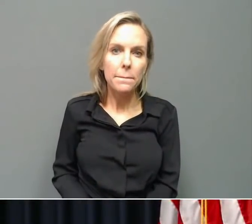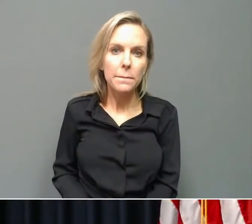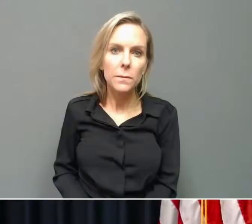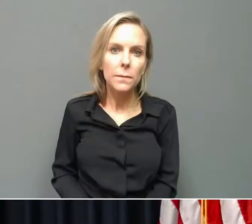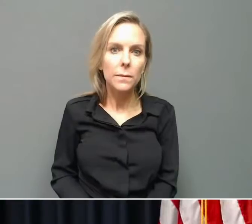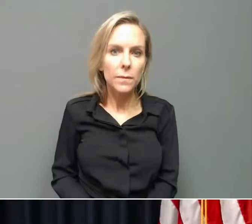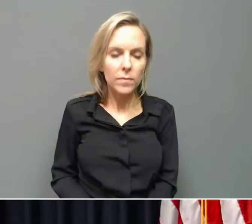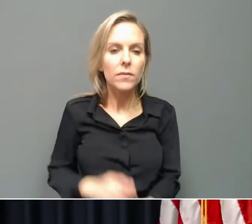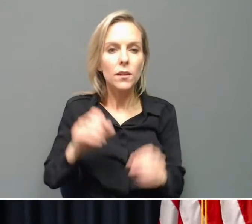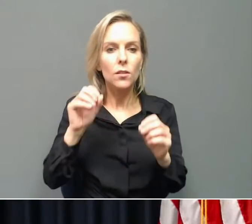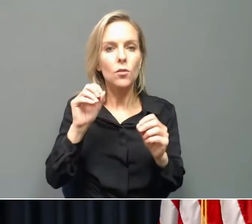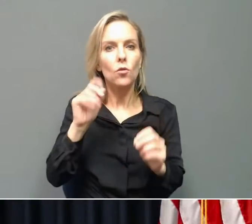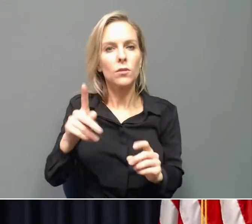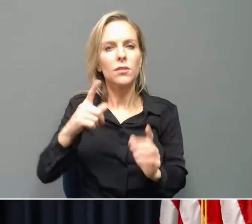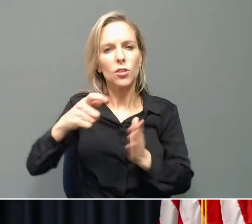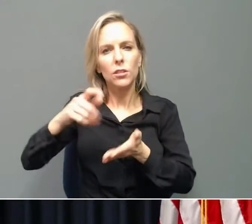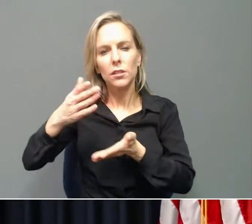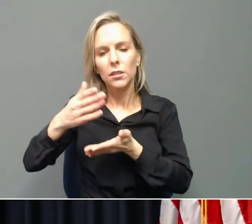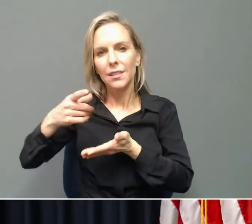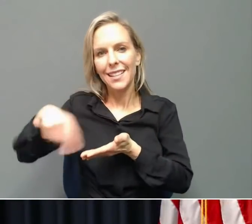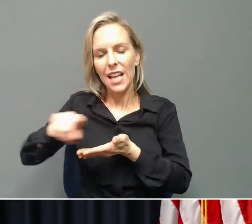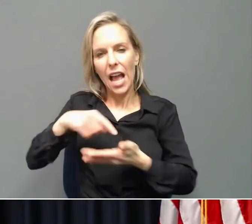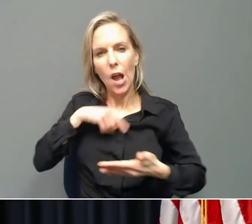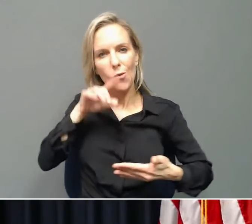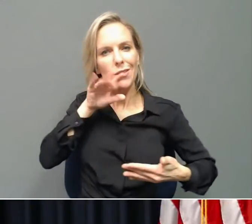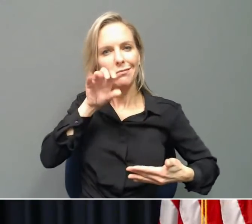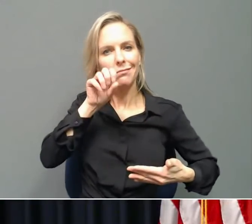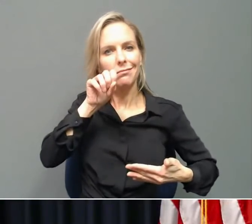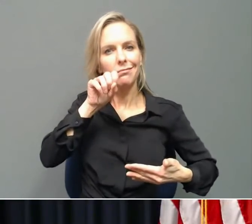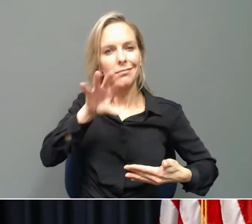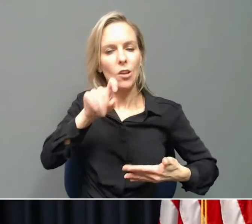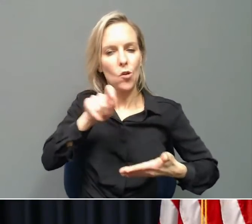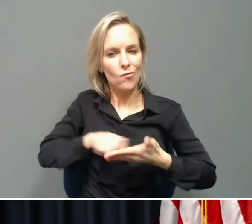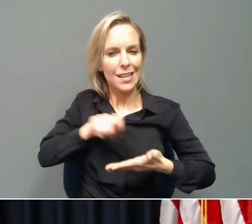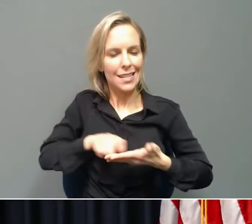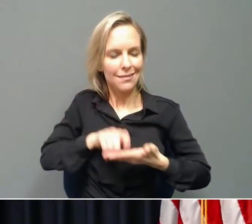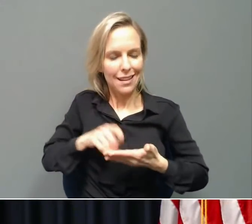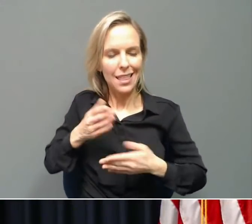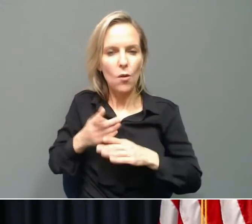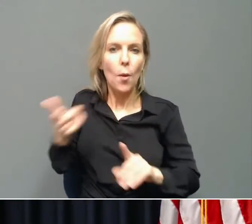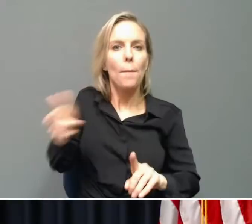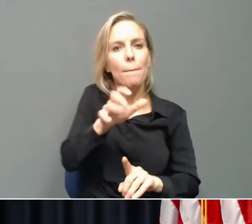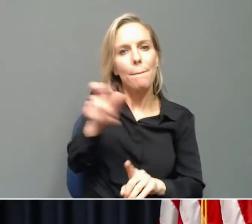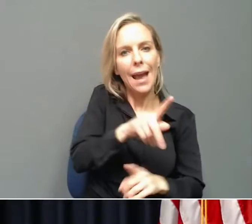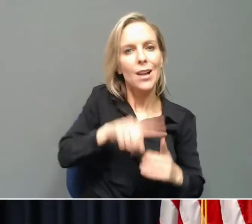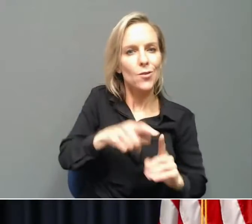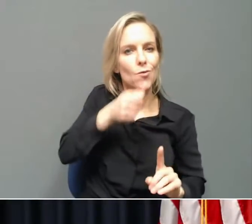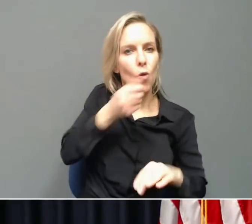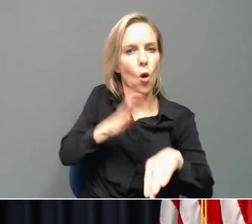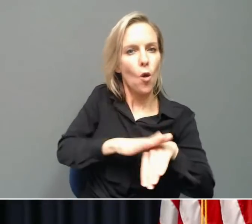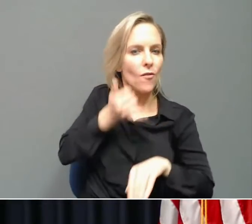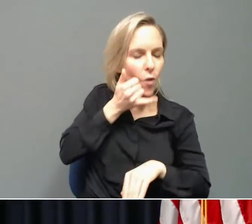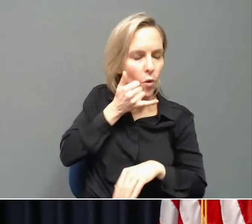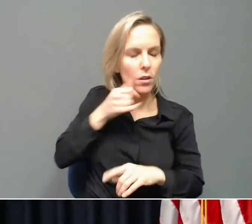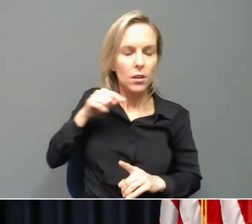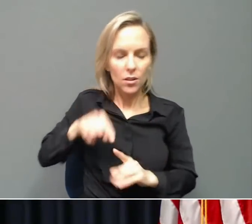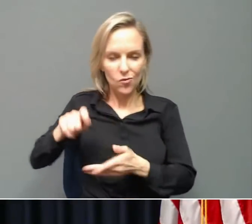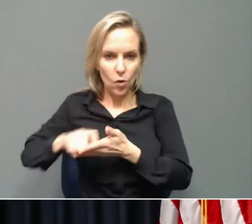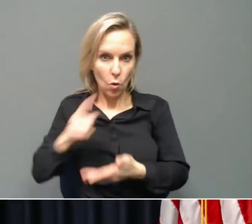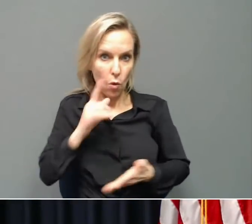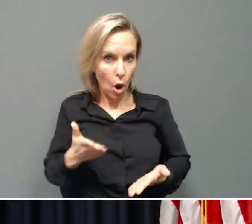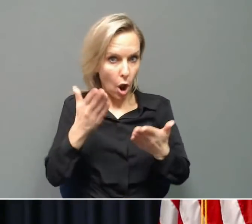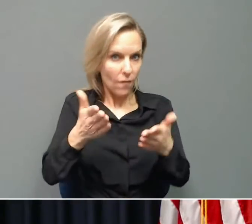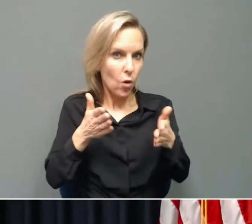Okay, a couple written questions, and then we'll get back to reporters we have on the line. There's a question here about, are we going to offer ways